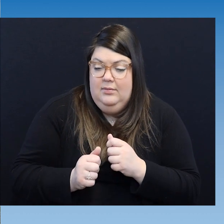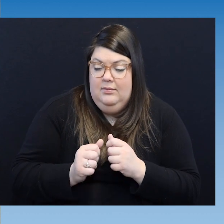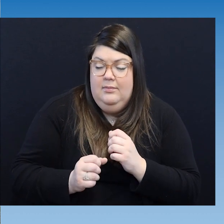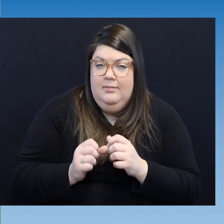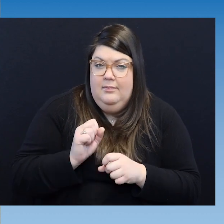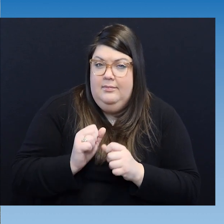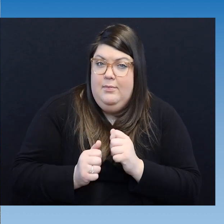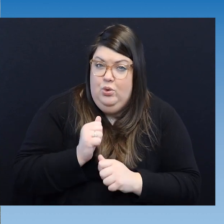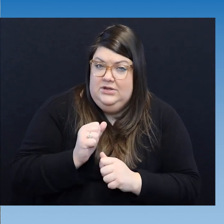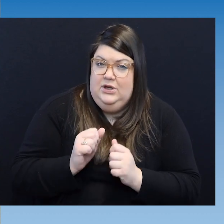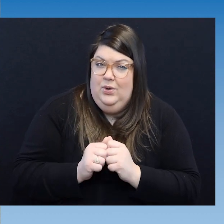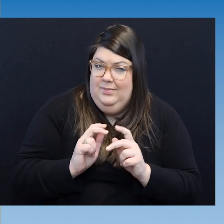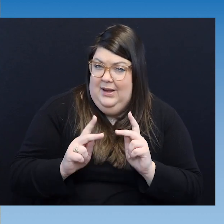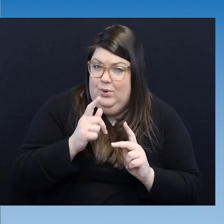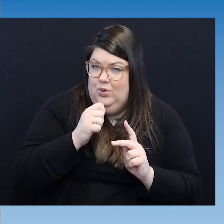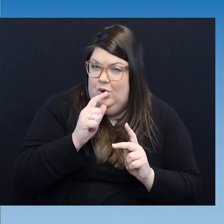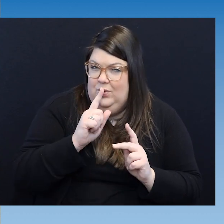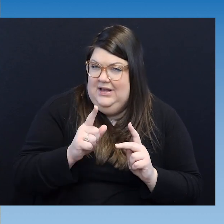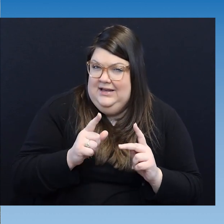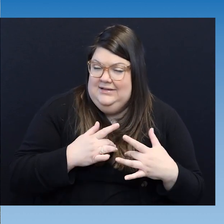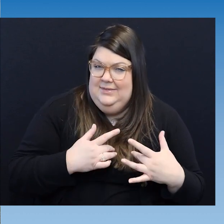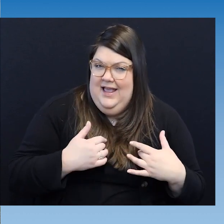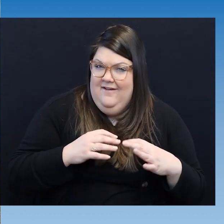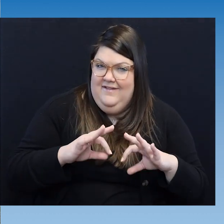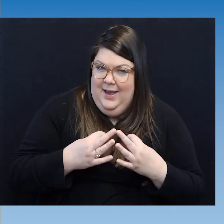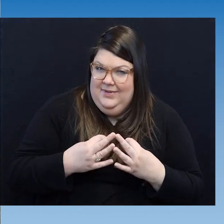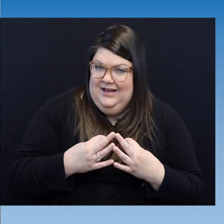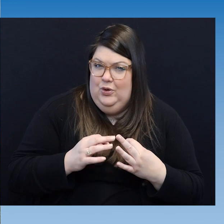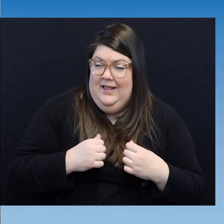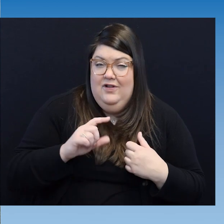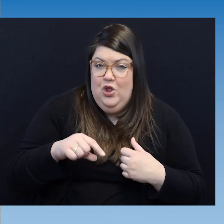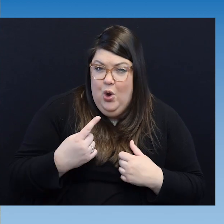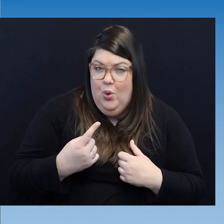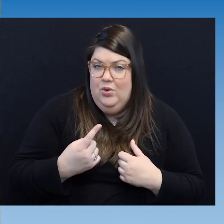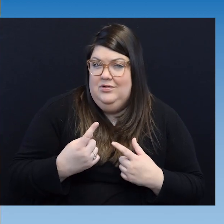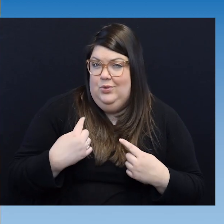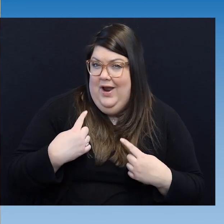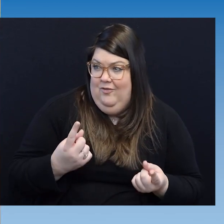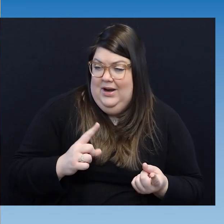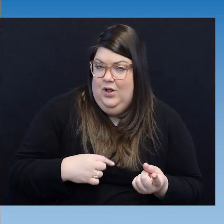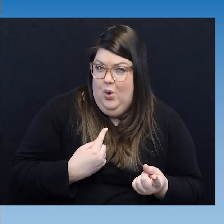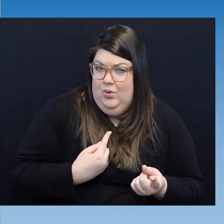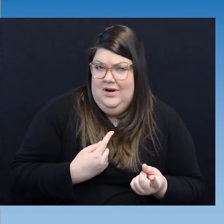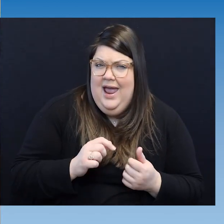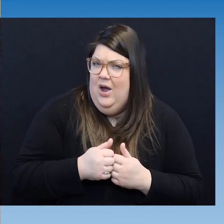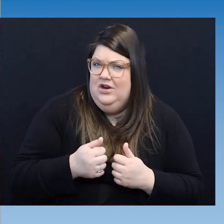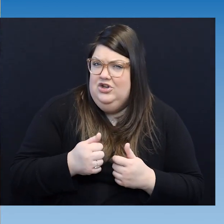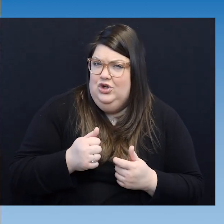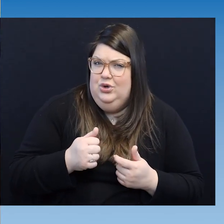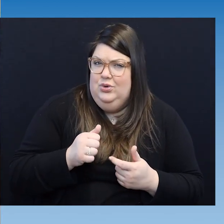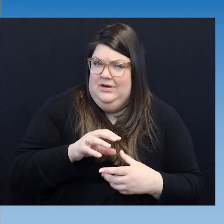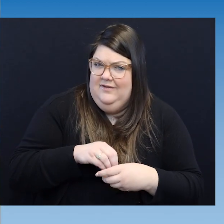folks who don't necessarily have family caregivers or folks who are living alone or have been alone. And how did you end up in that